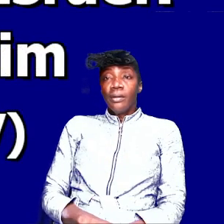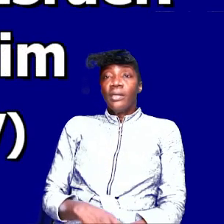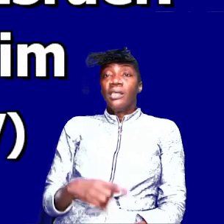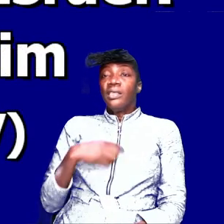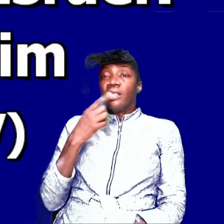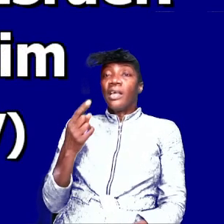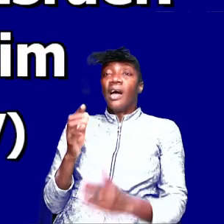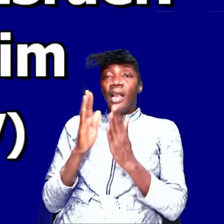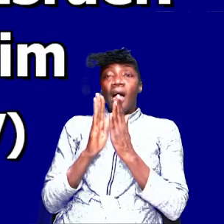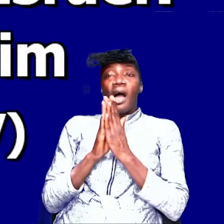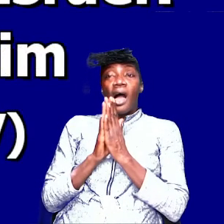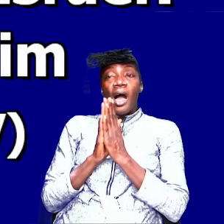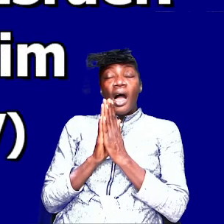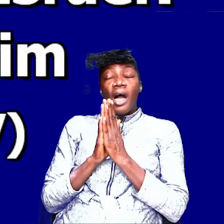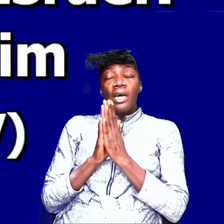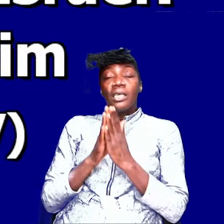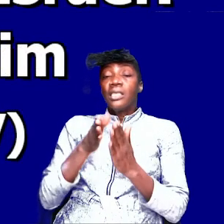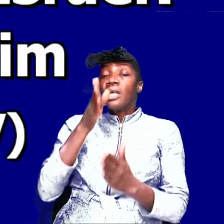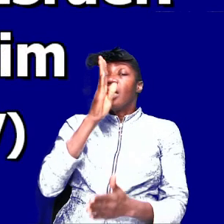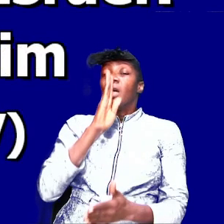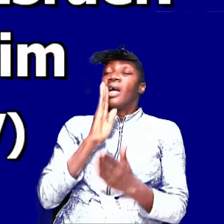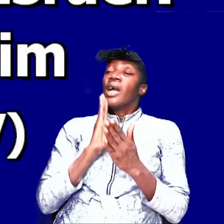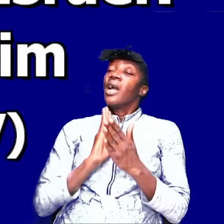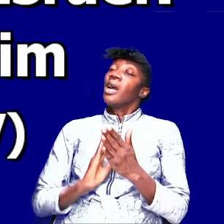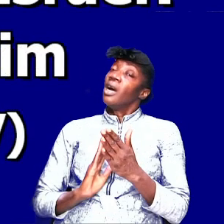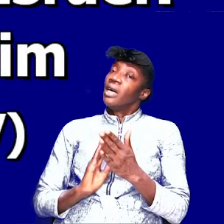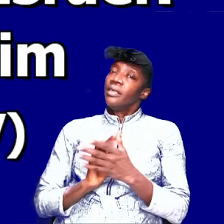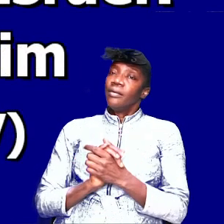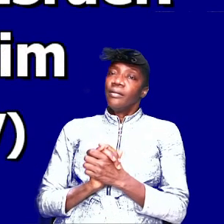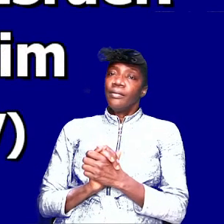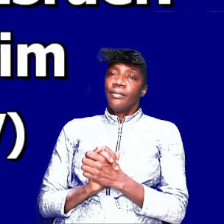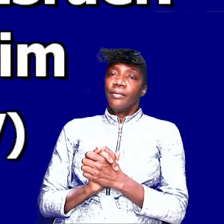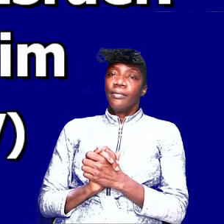And Saul asked counsel of God.